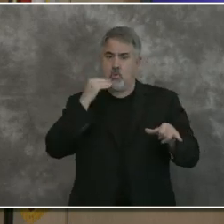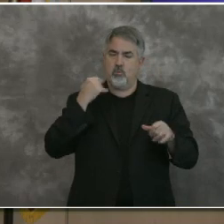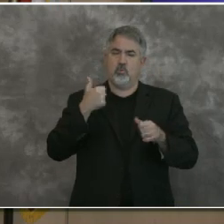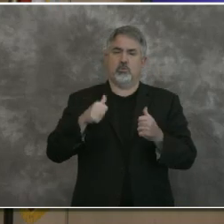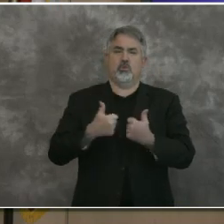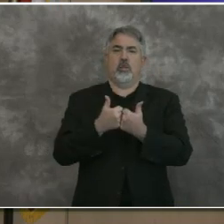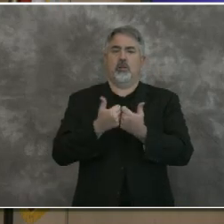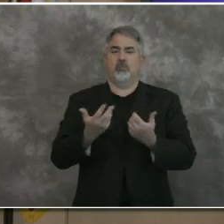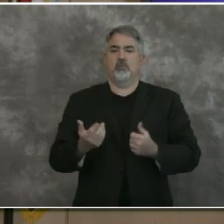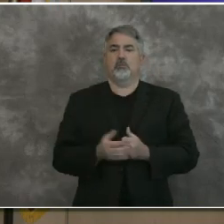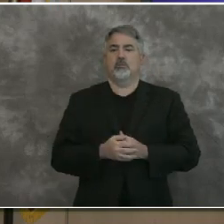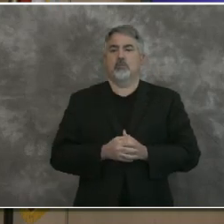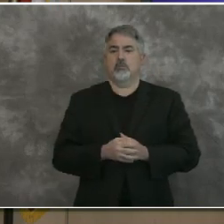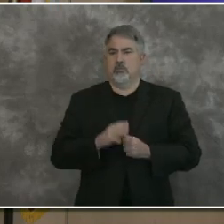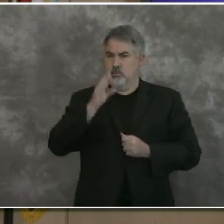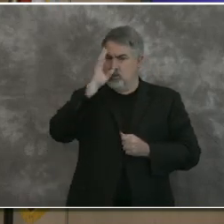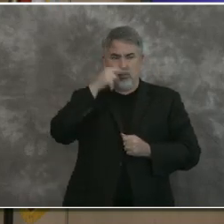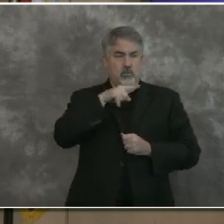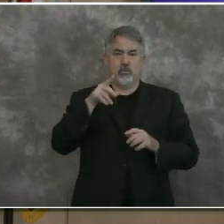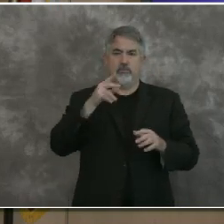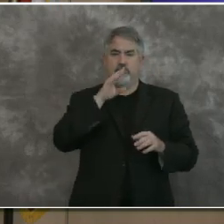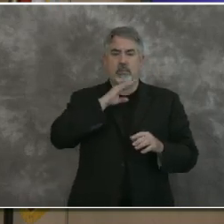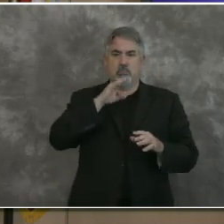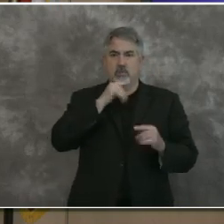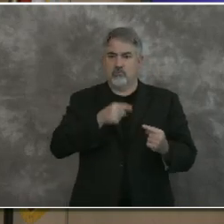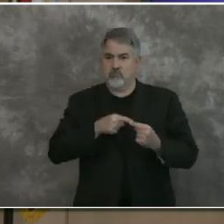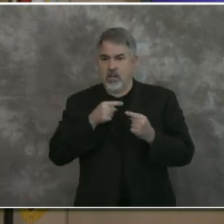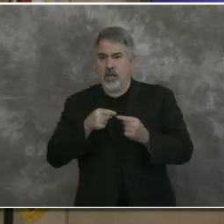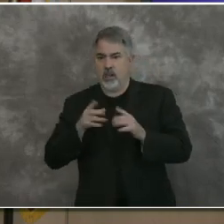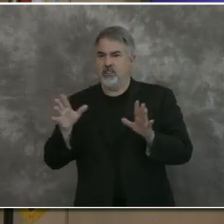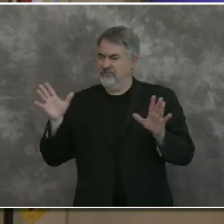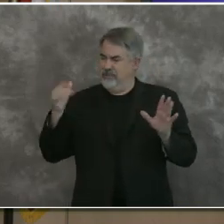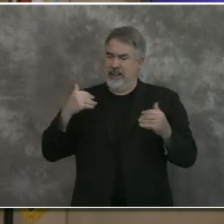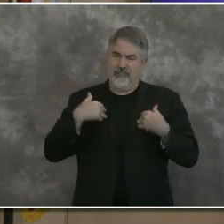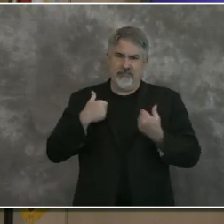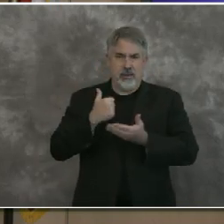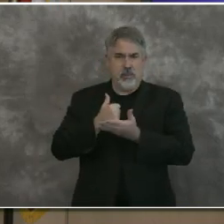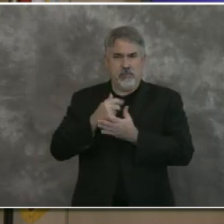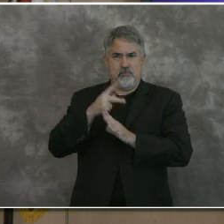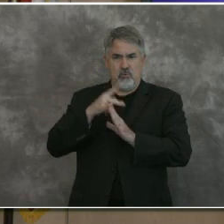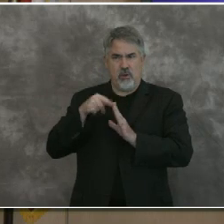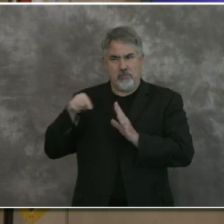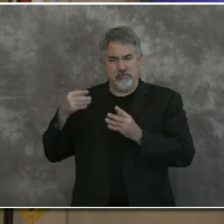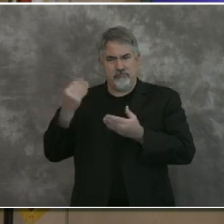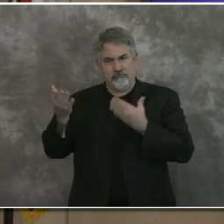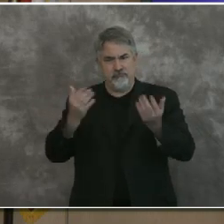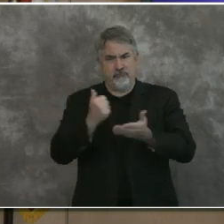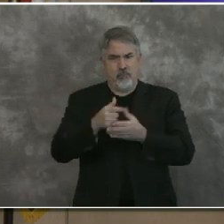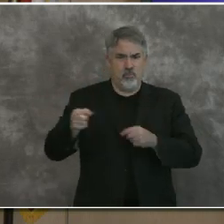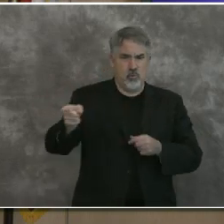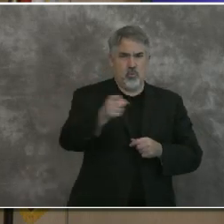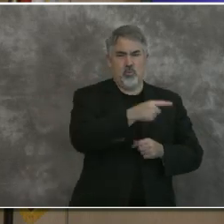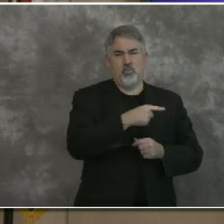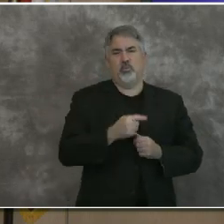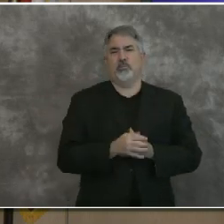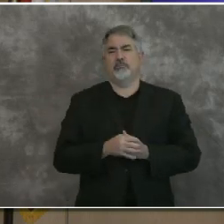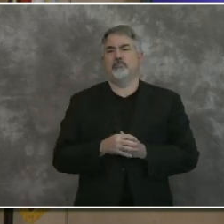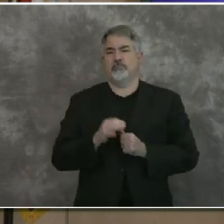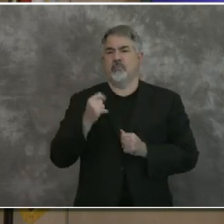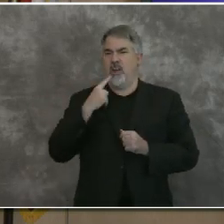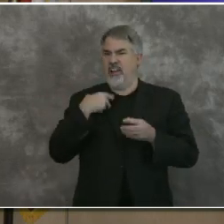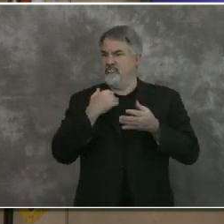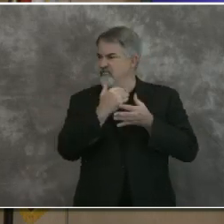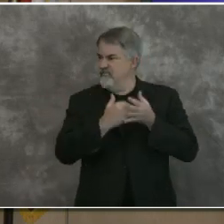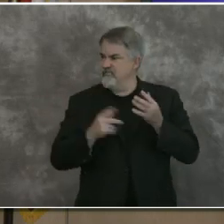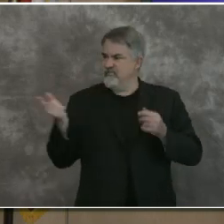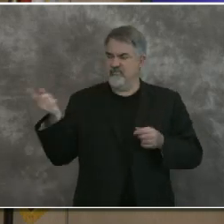please remember that if you need assistance, our County Behavioral Health Services offers plenty of resources on our website.